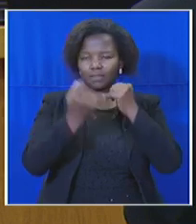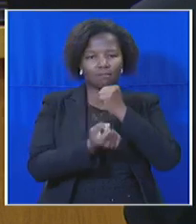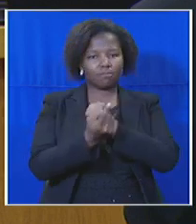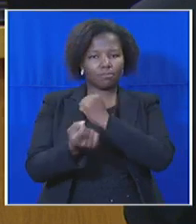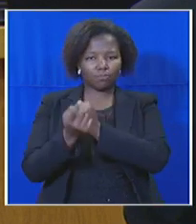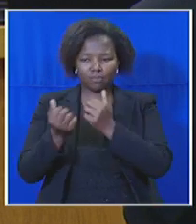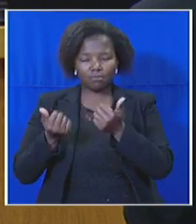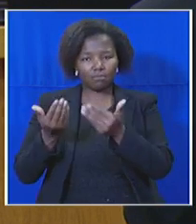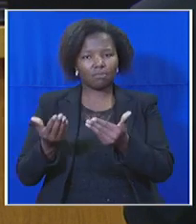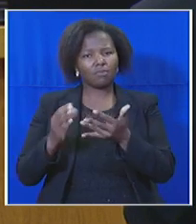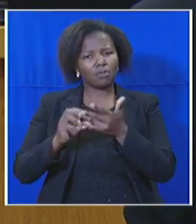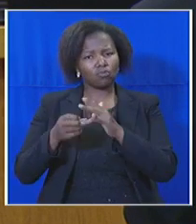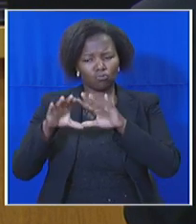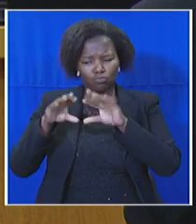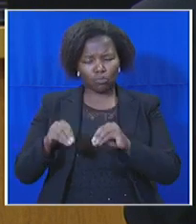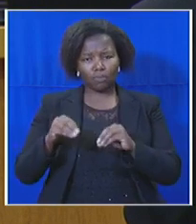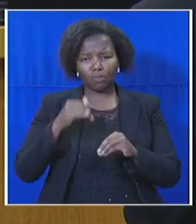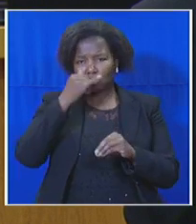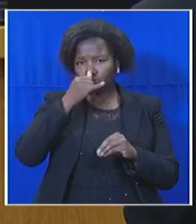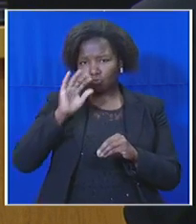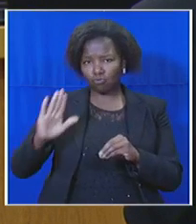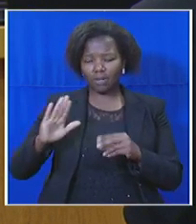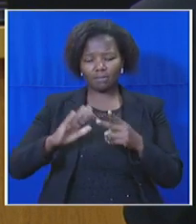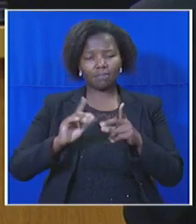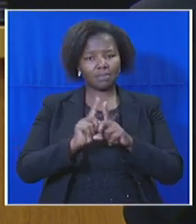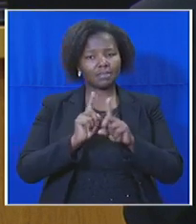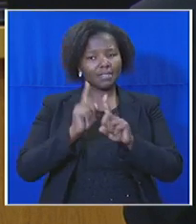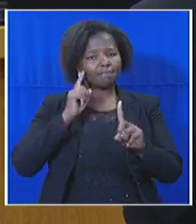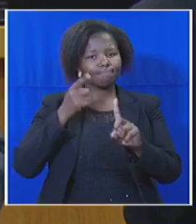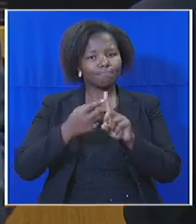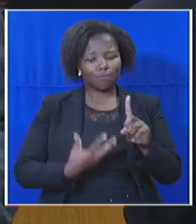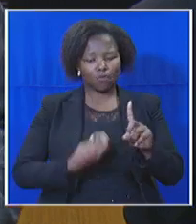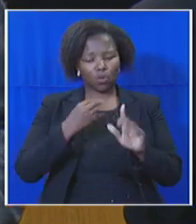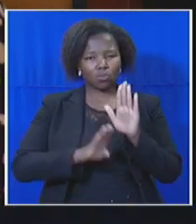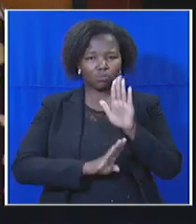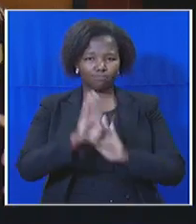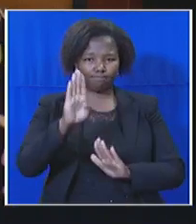contributing factors of crime as well as a trailblazer in youth development.